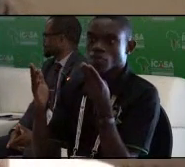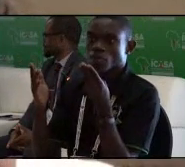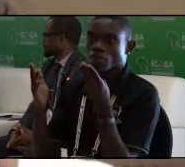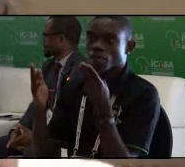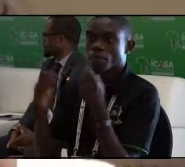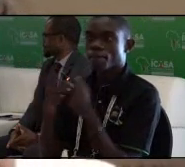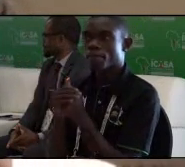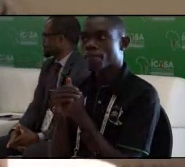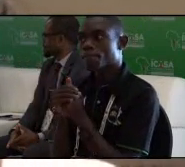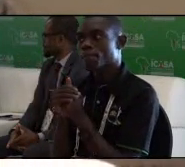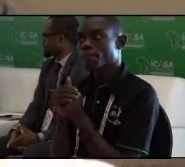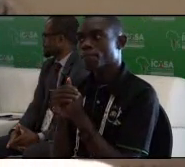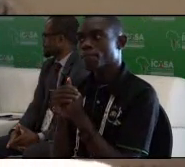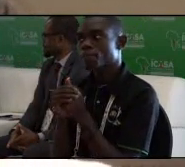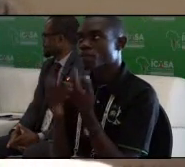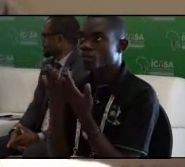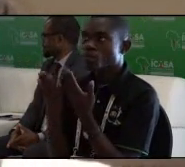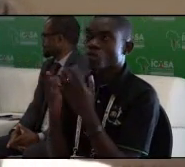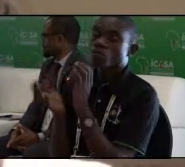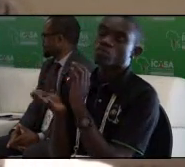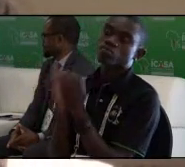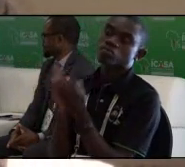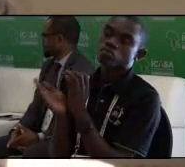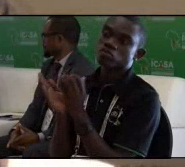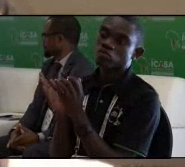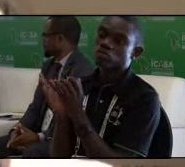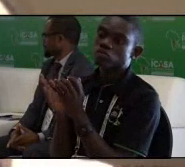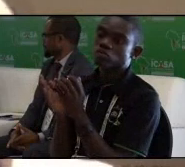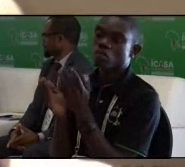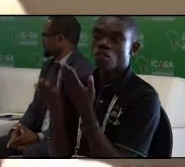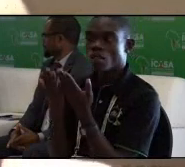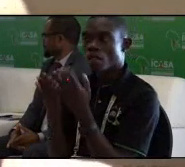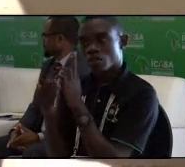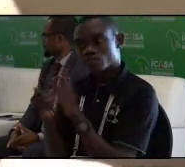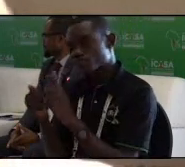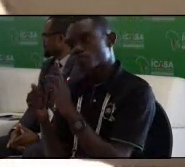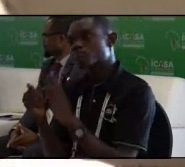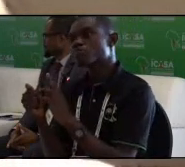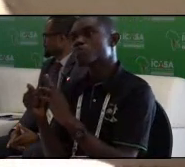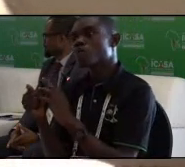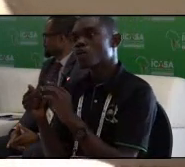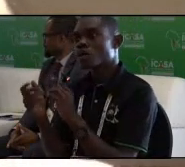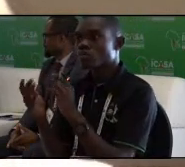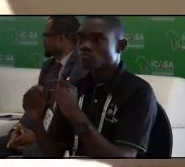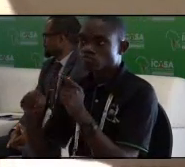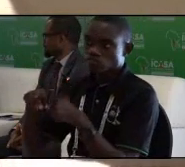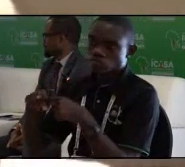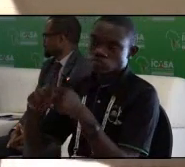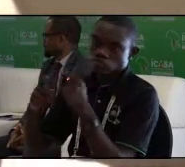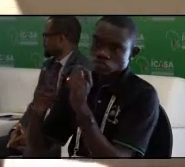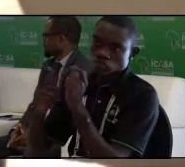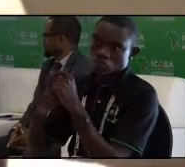your the recipients of care, people who are going to use the kits, the users. What are their